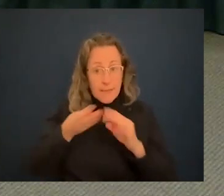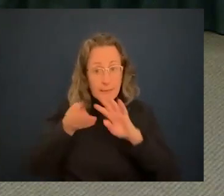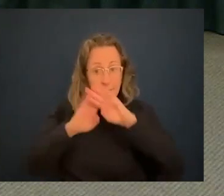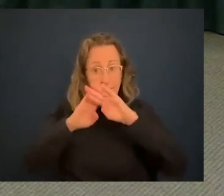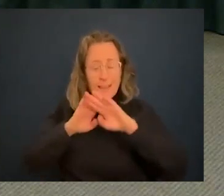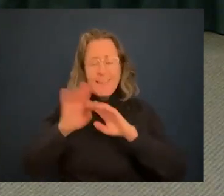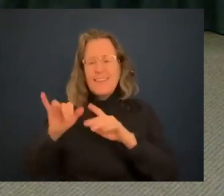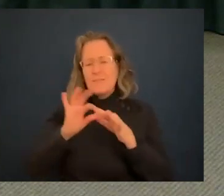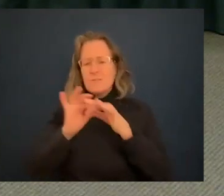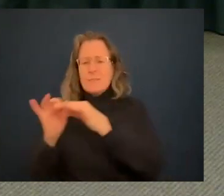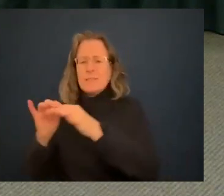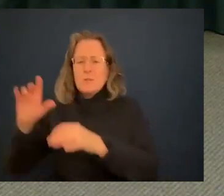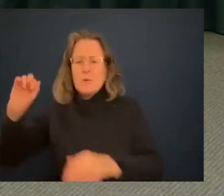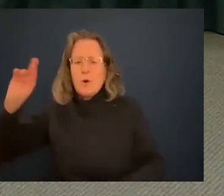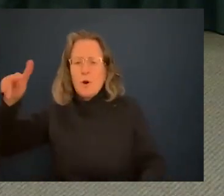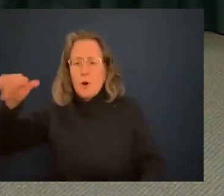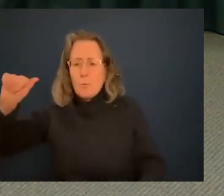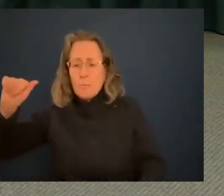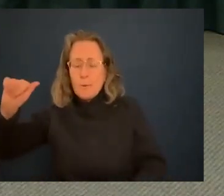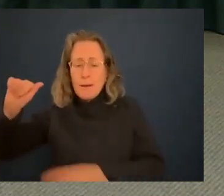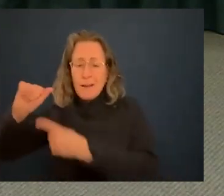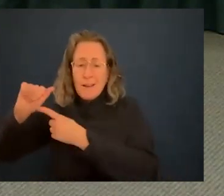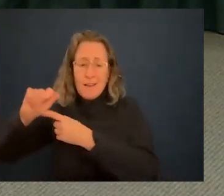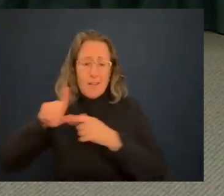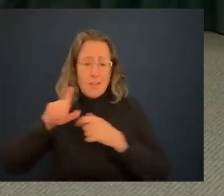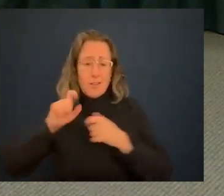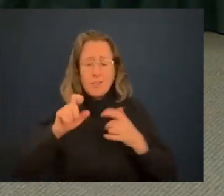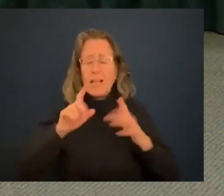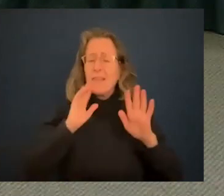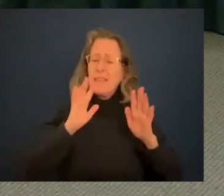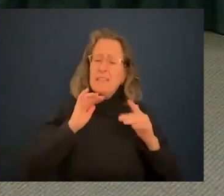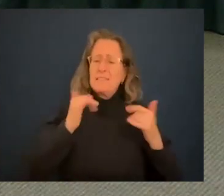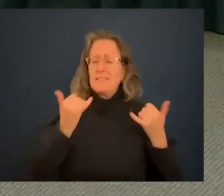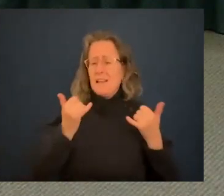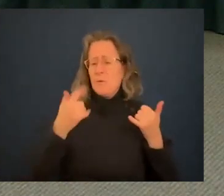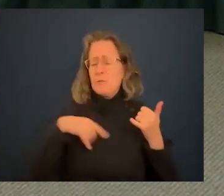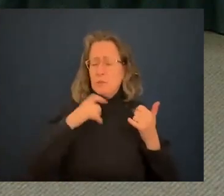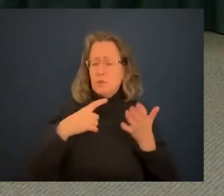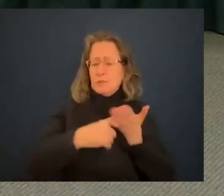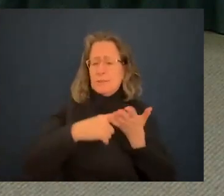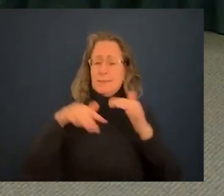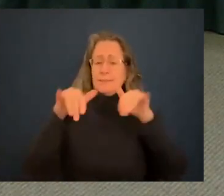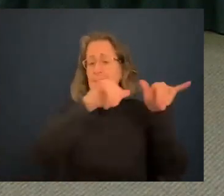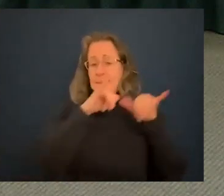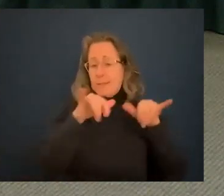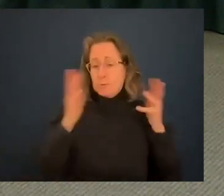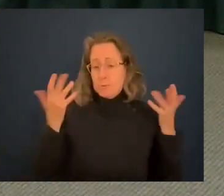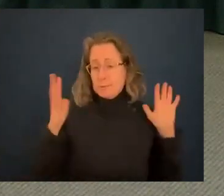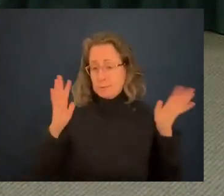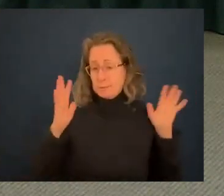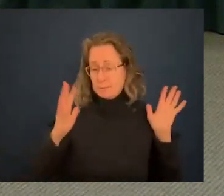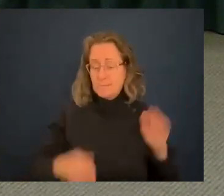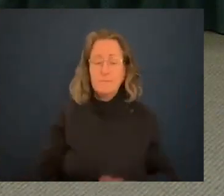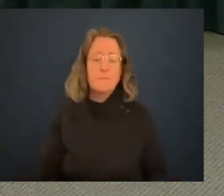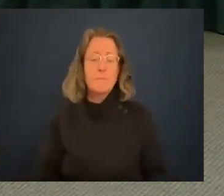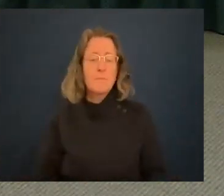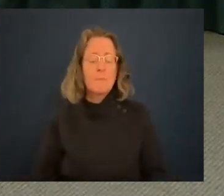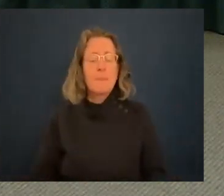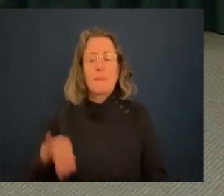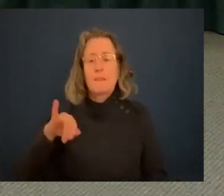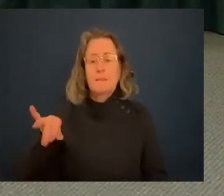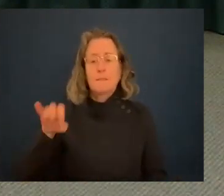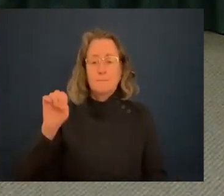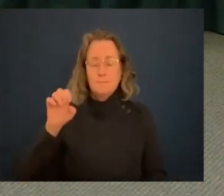to sort of keep it to that and just discuss about the standard for right now if you like uh just I think